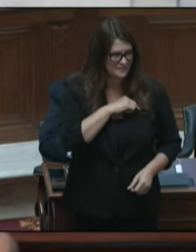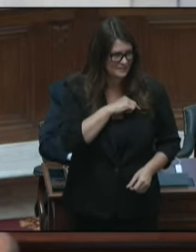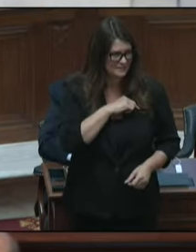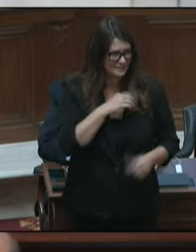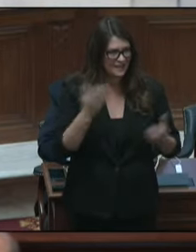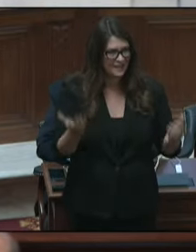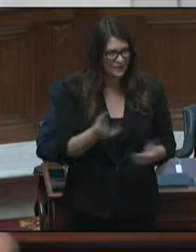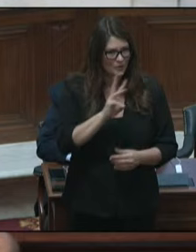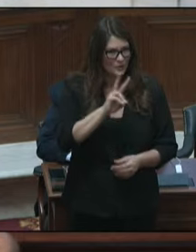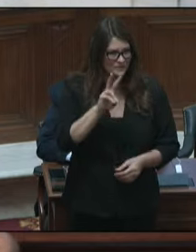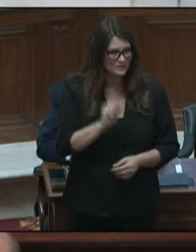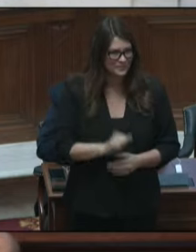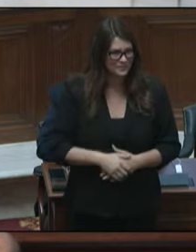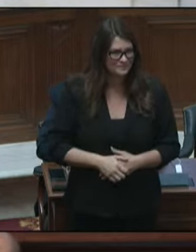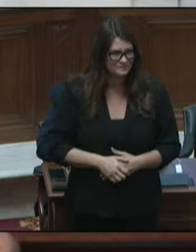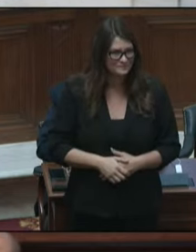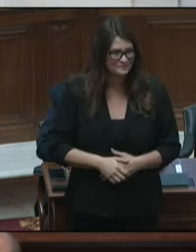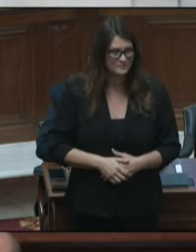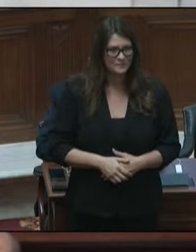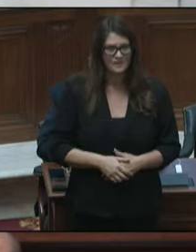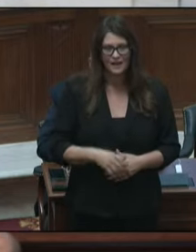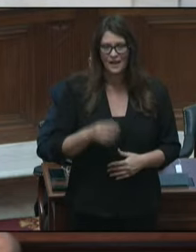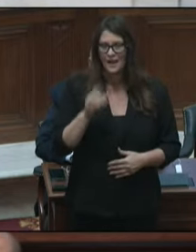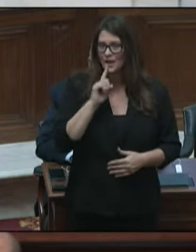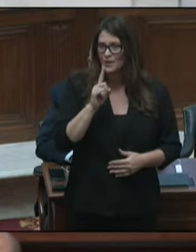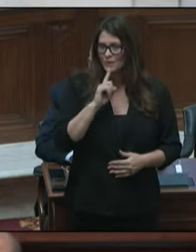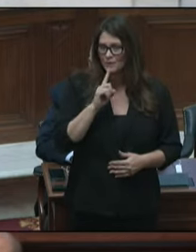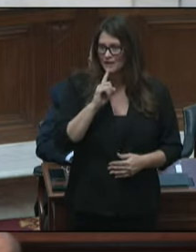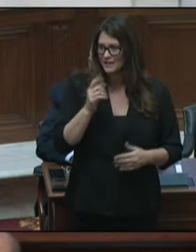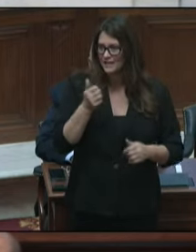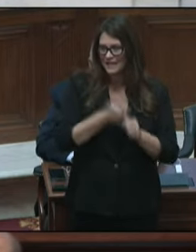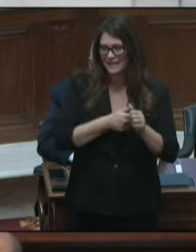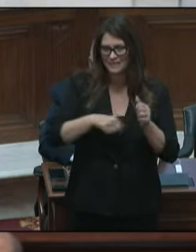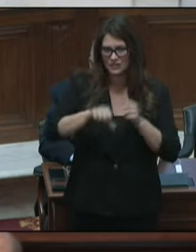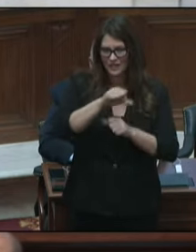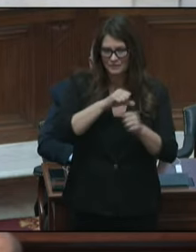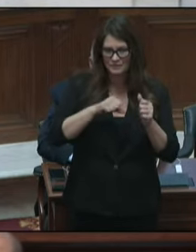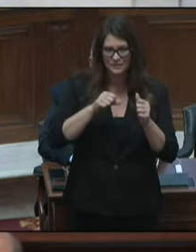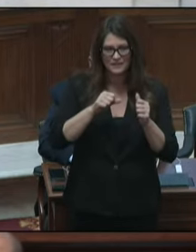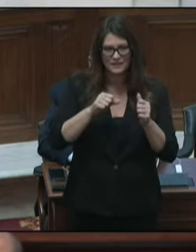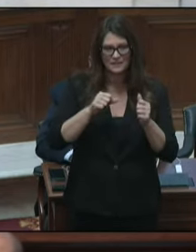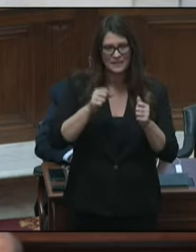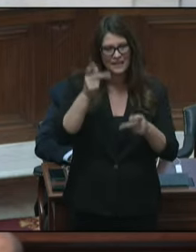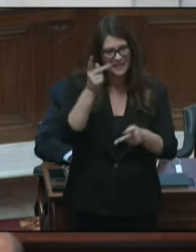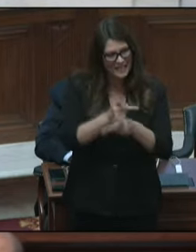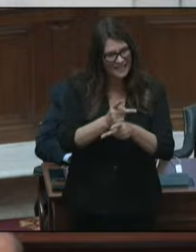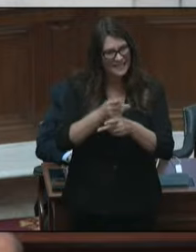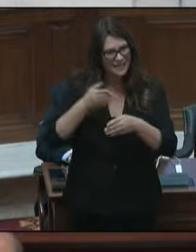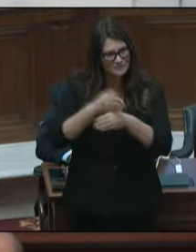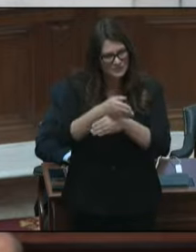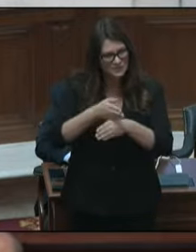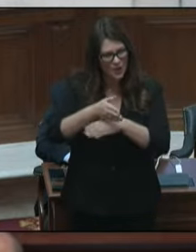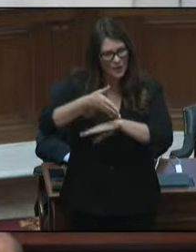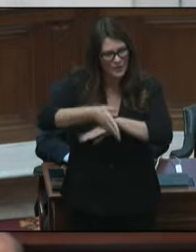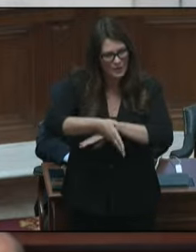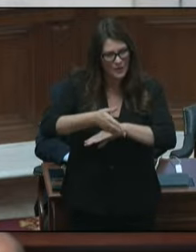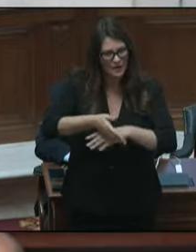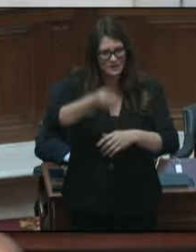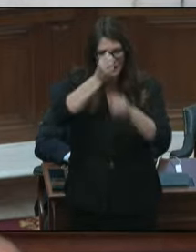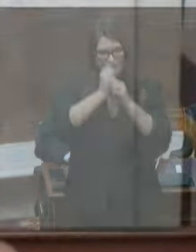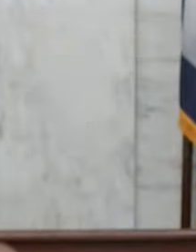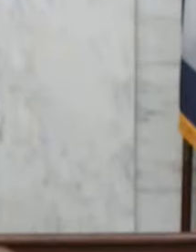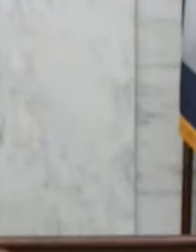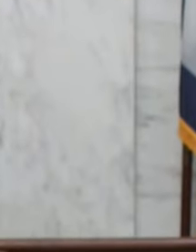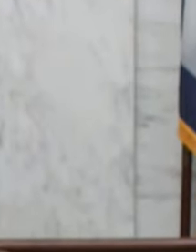Virginia. I would say to each and every one of you, keep sawing the wood. God bless you. Thank